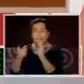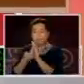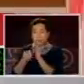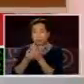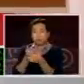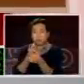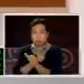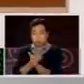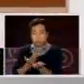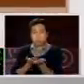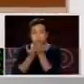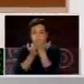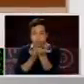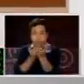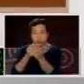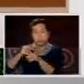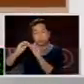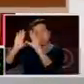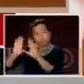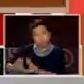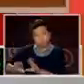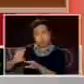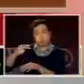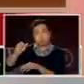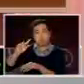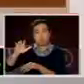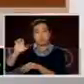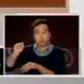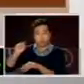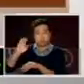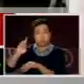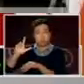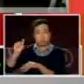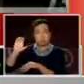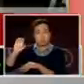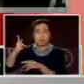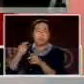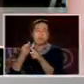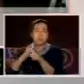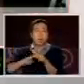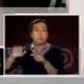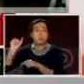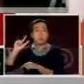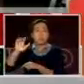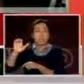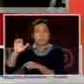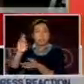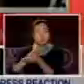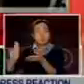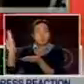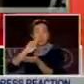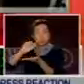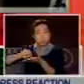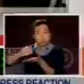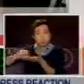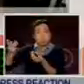the recommendation of Professor Charles Black of Yale University, author of The Impeachment,